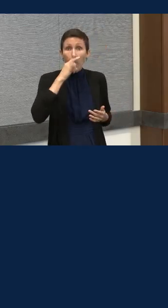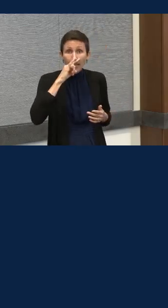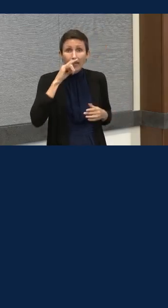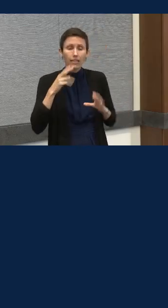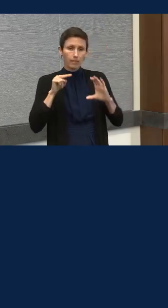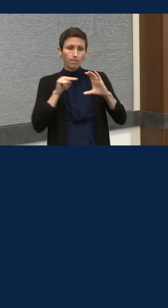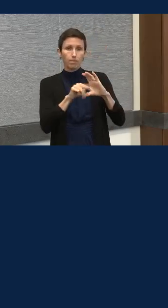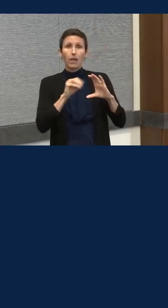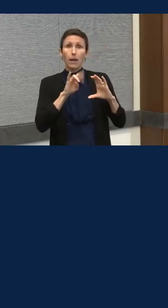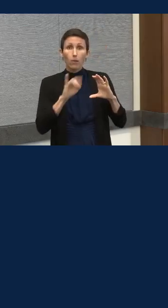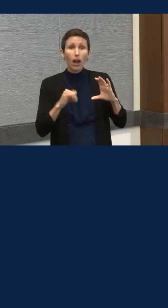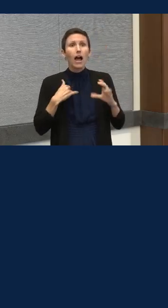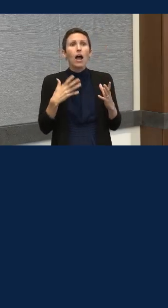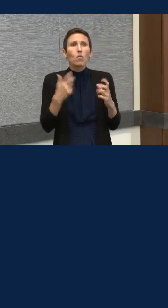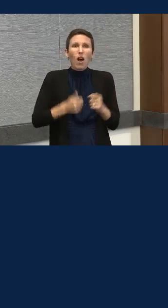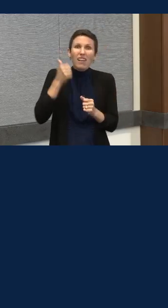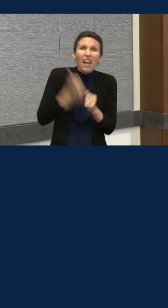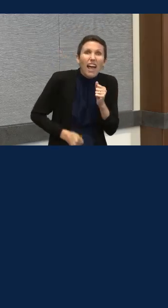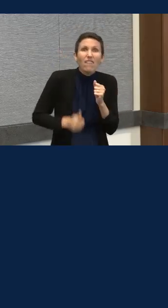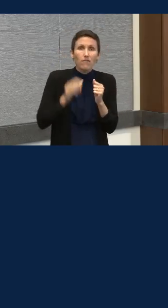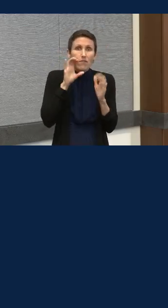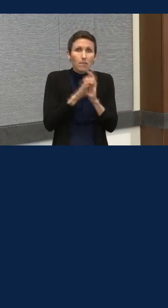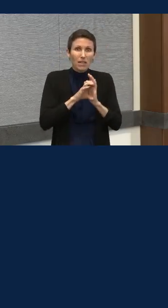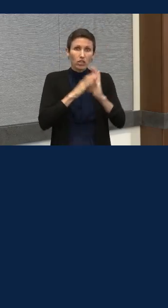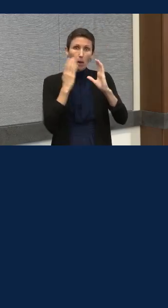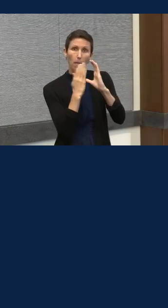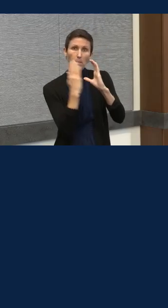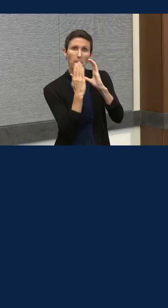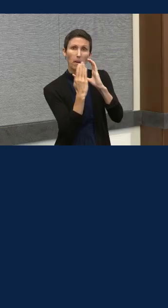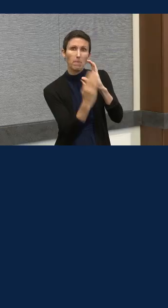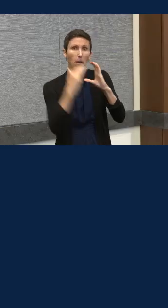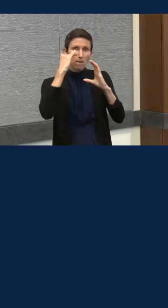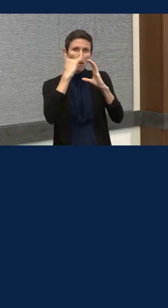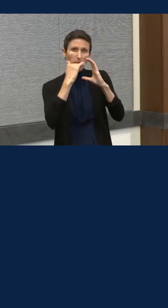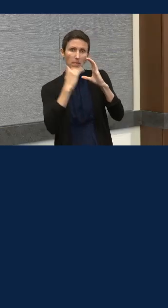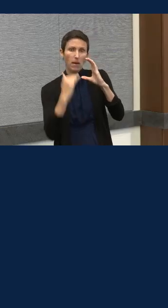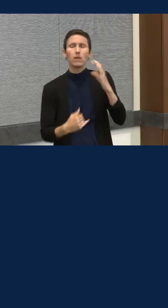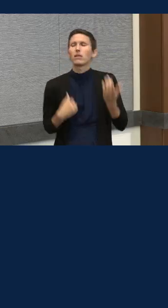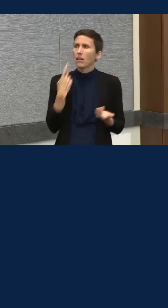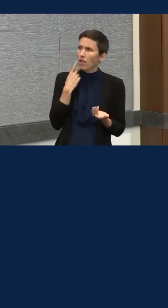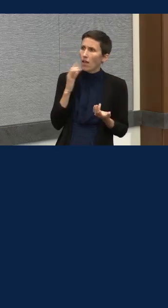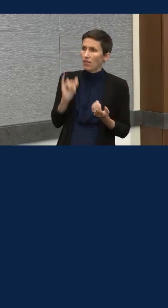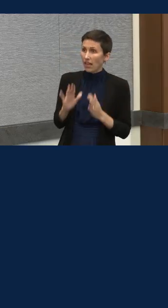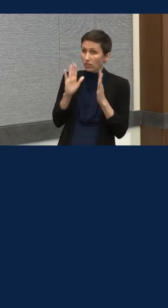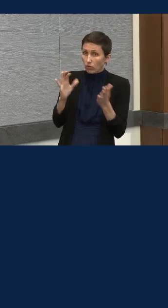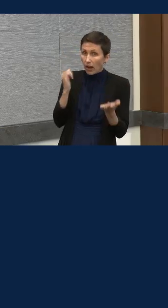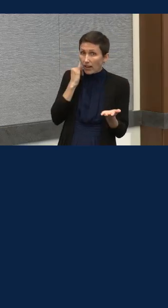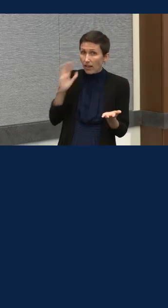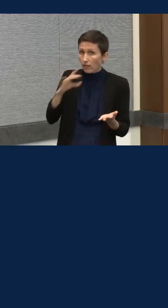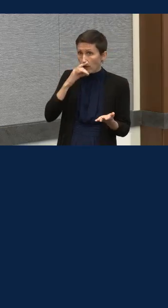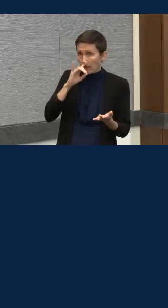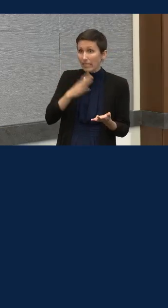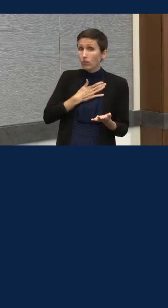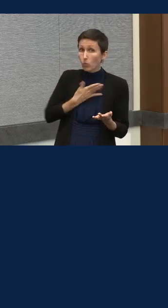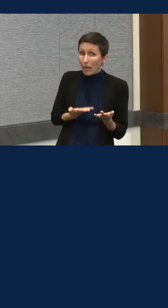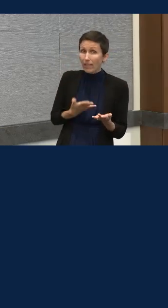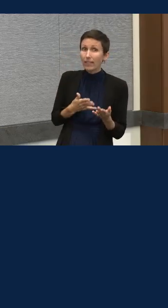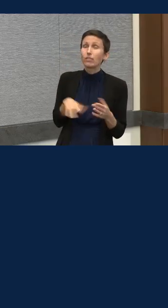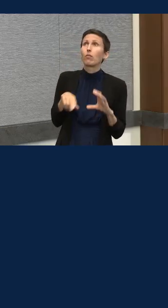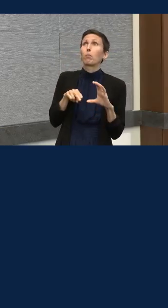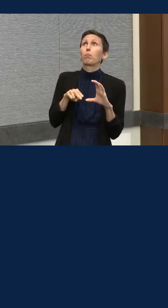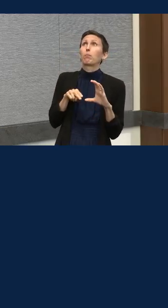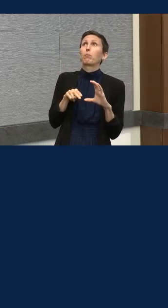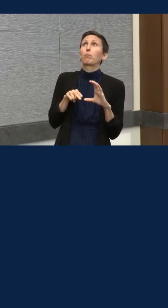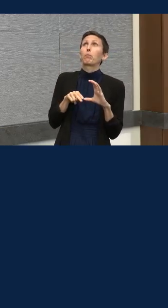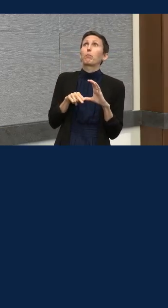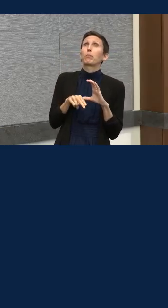MRI scanner, I want every point in case space sampled. And I thought, well, that is great as long as your kid is willing to hold perfectly still, right? Or